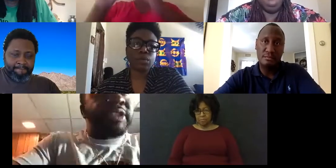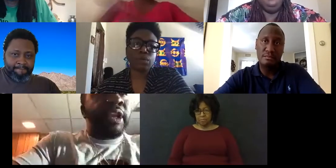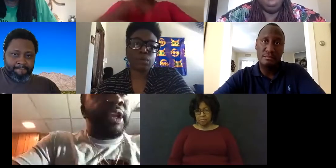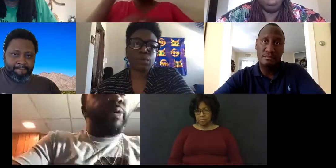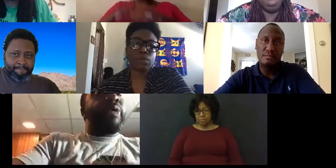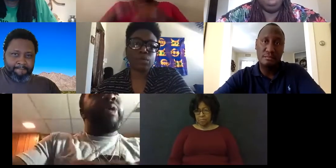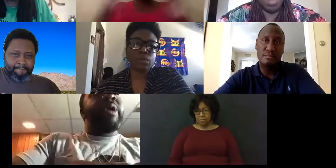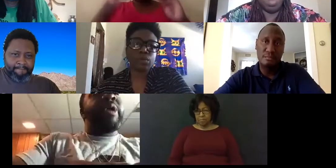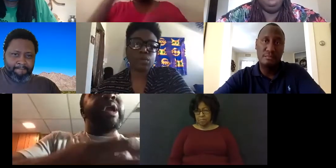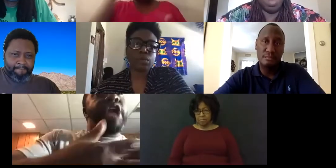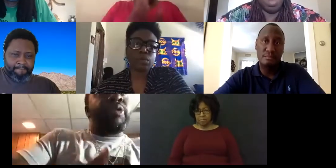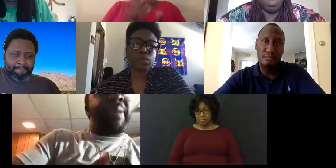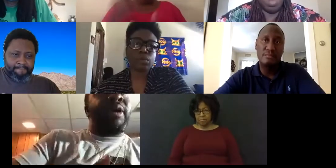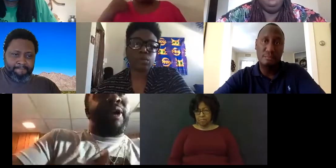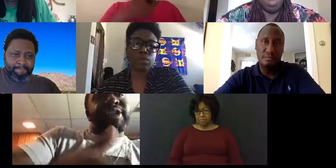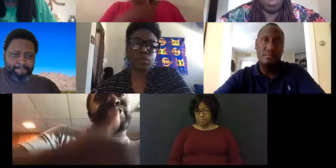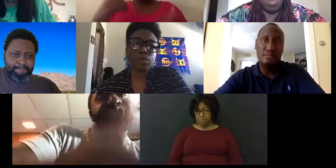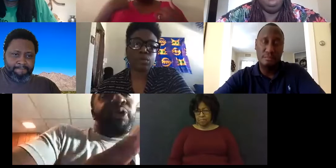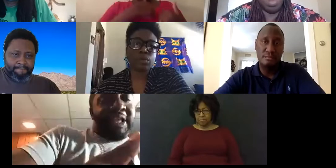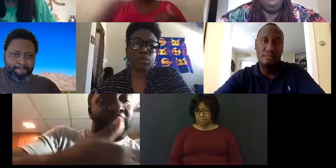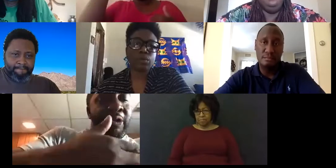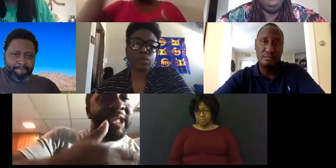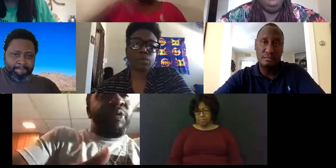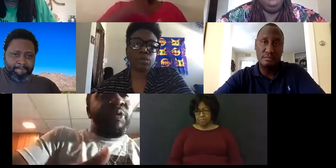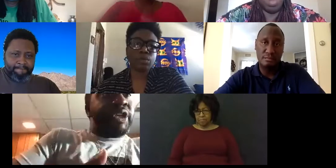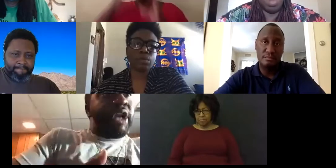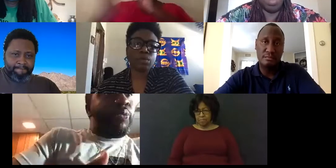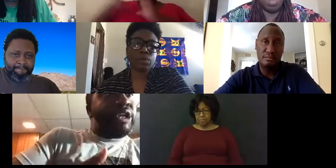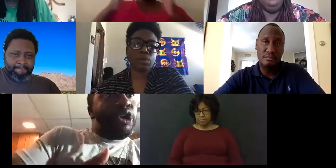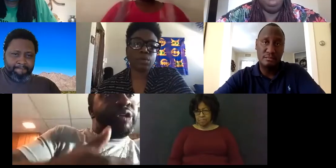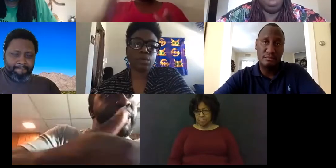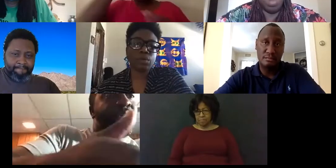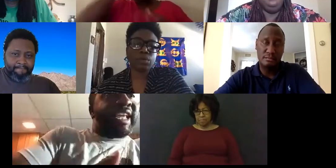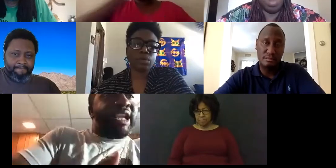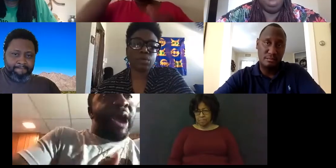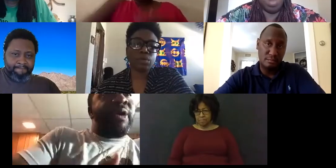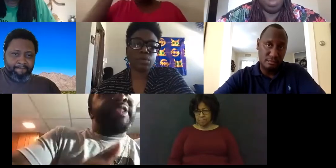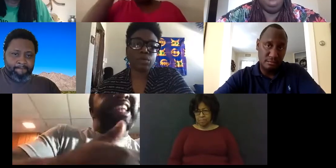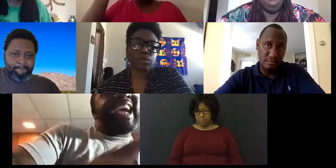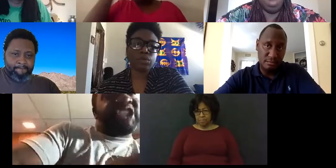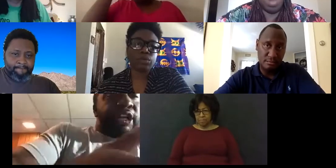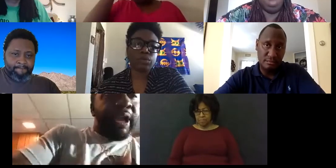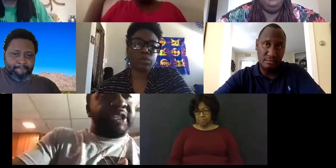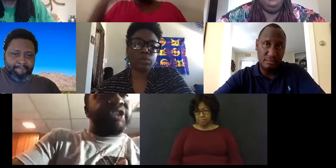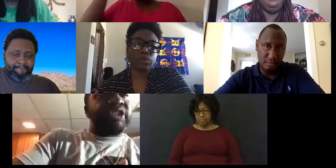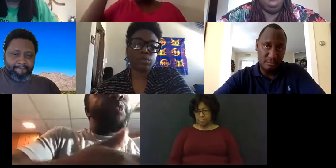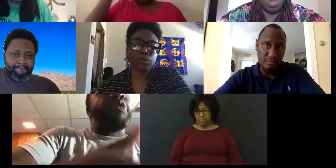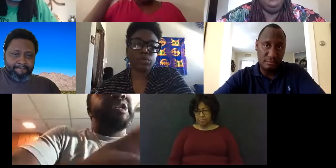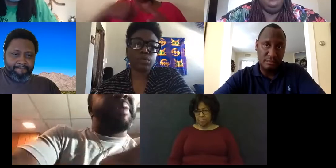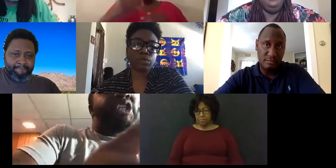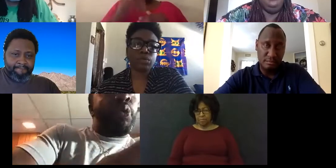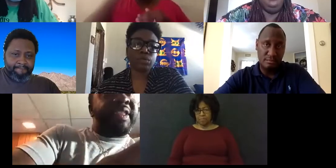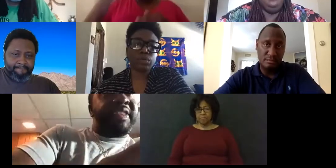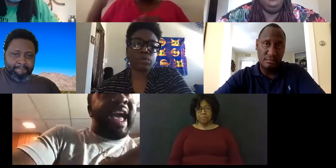us. We know about our ancestors told us, even when we were young, we knew that we were thinking about the next generation. So we're going to